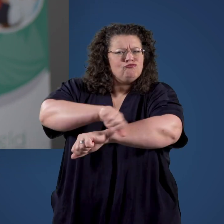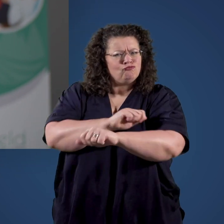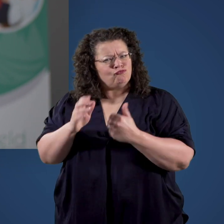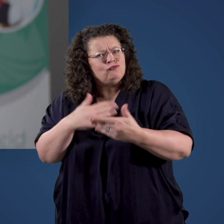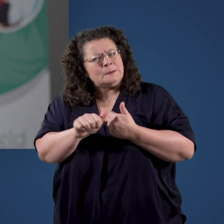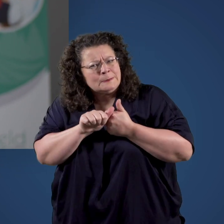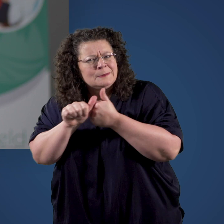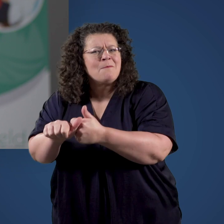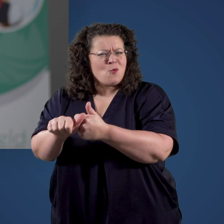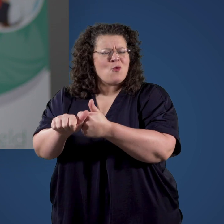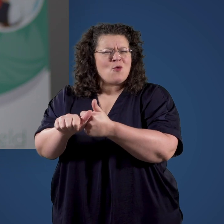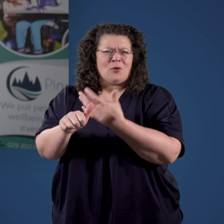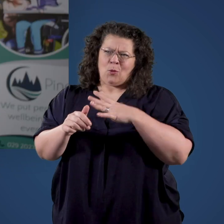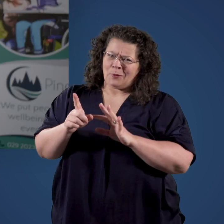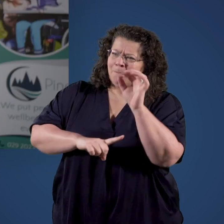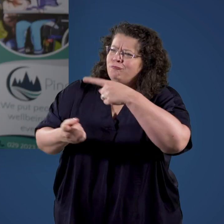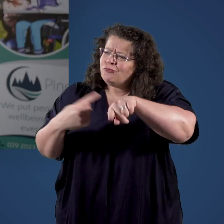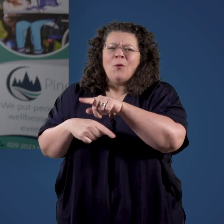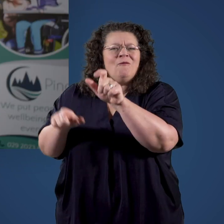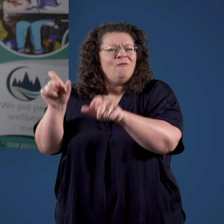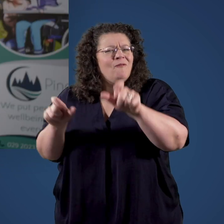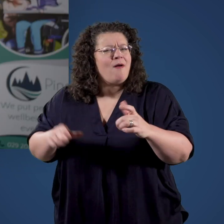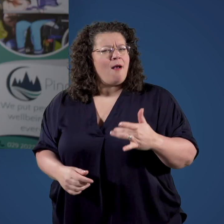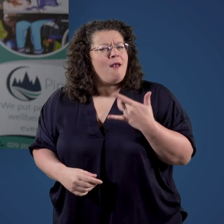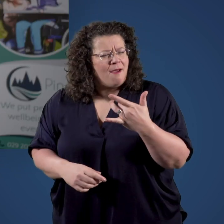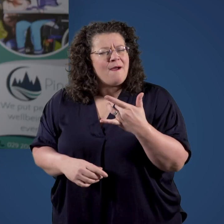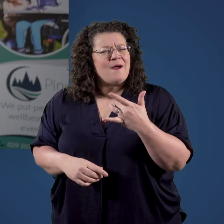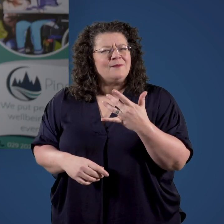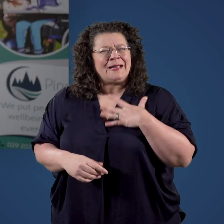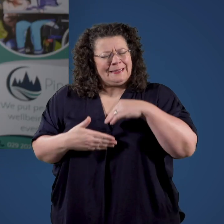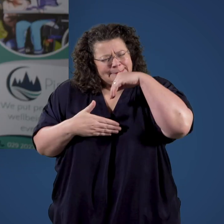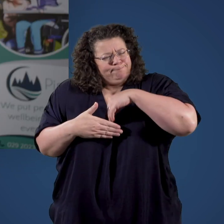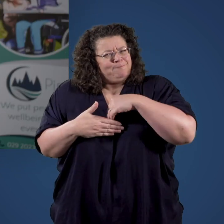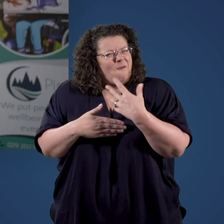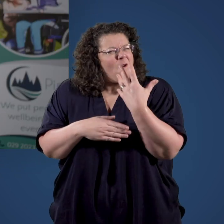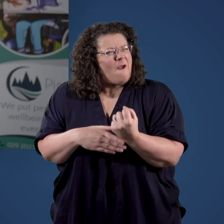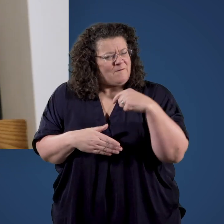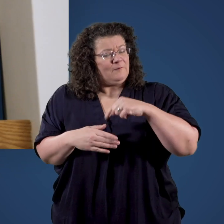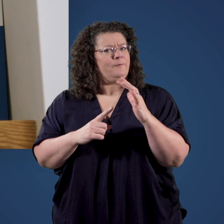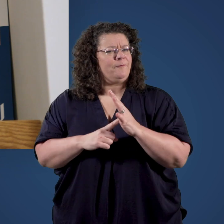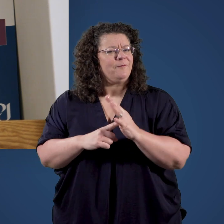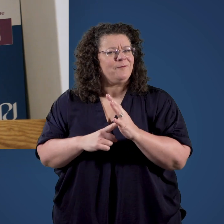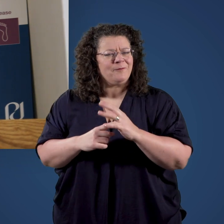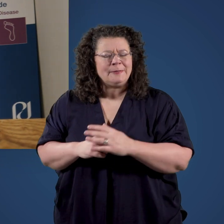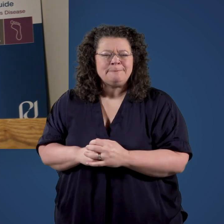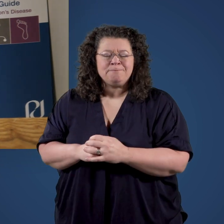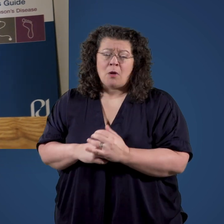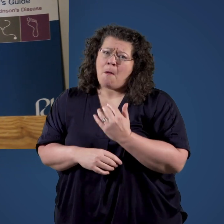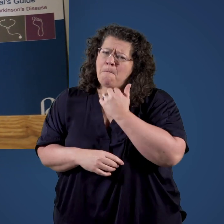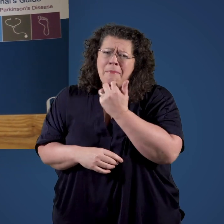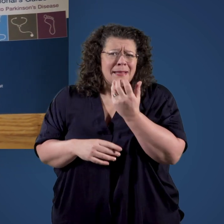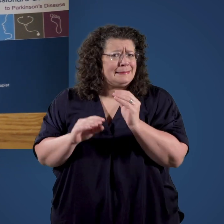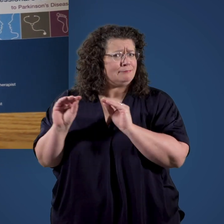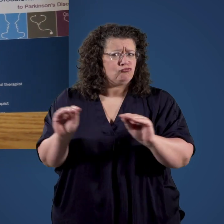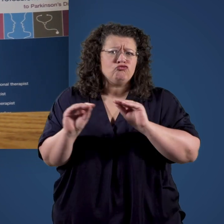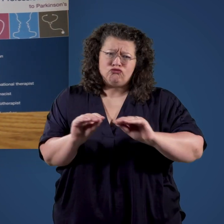people and make that difference to people's lives. Just having that right mindset is really what's key. There's plenty of